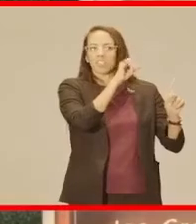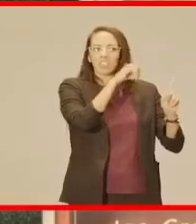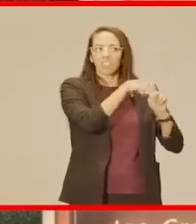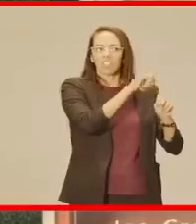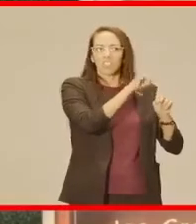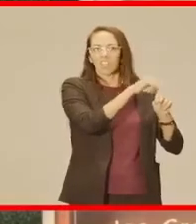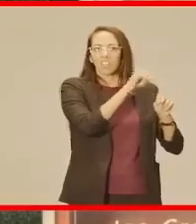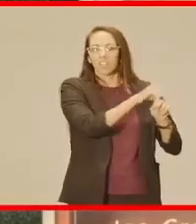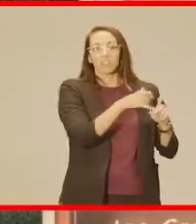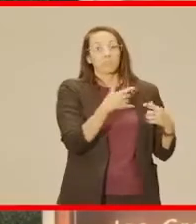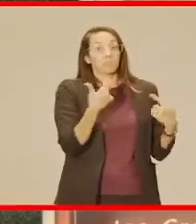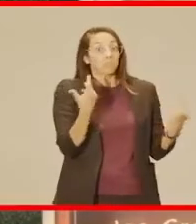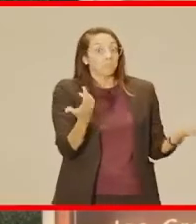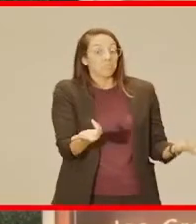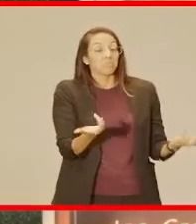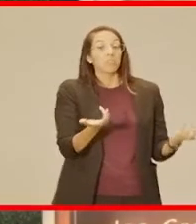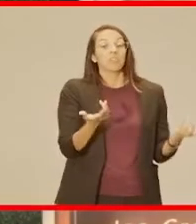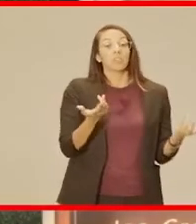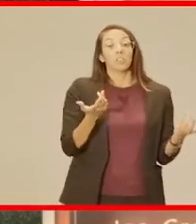But that was when until